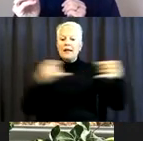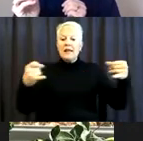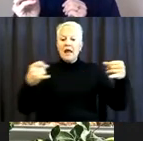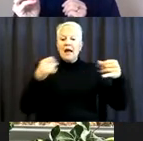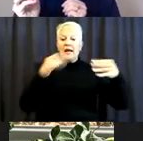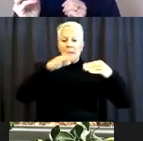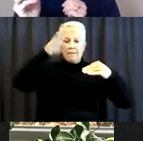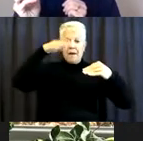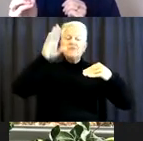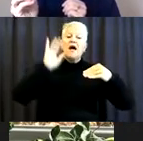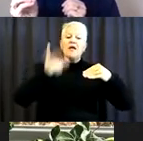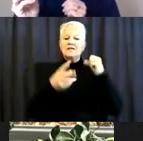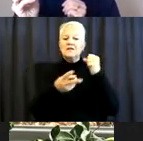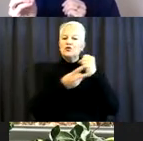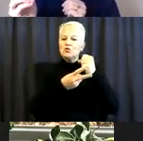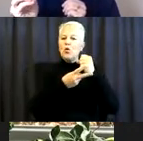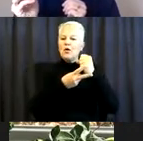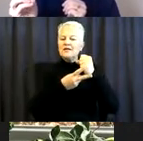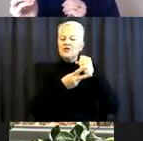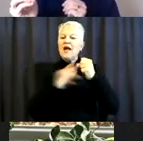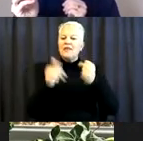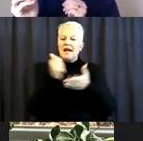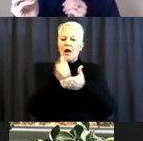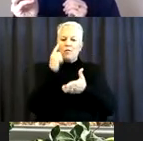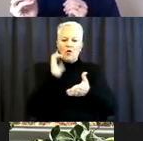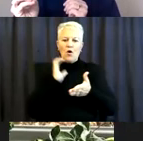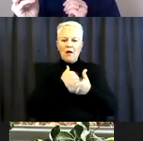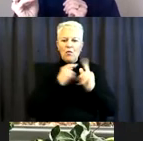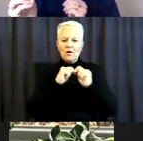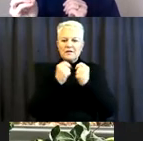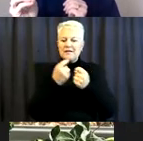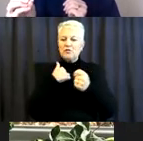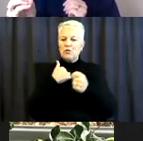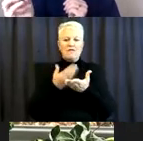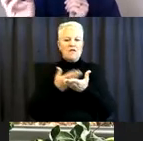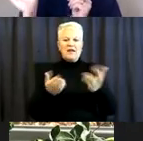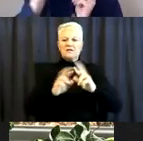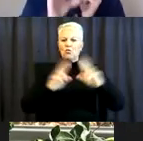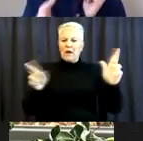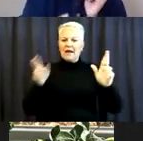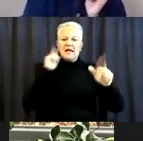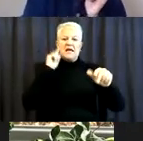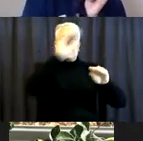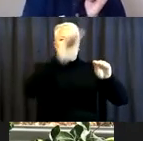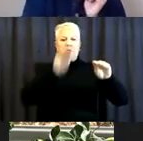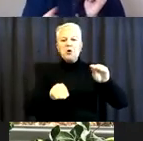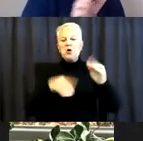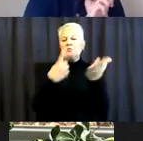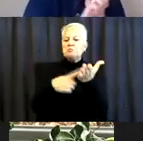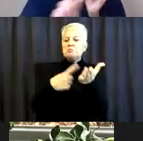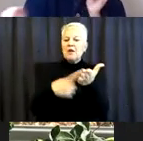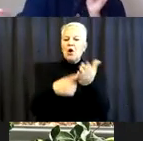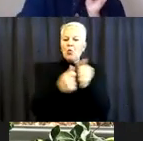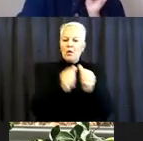storage. It really helped for our team to have things that were readily available that could be pulled down and talked about into